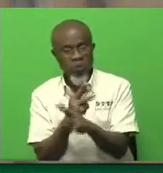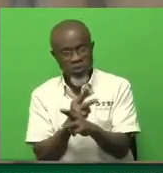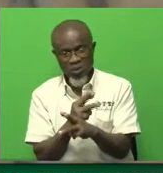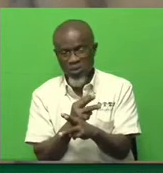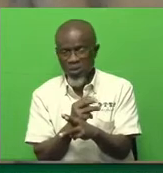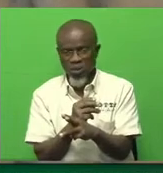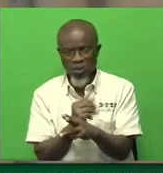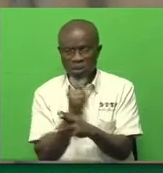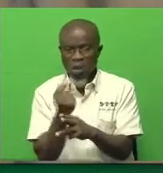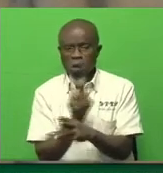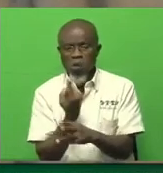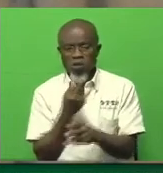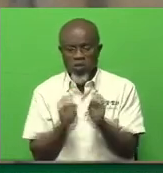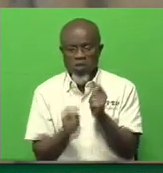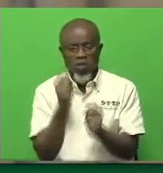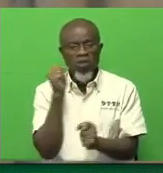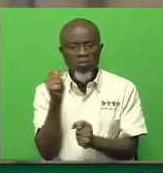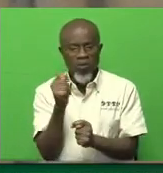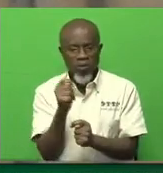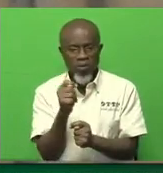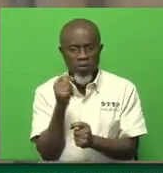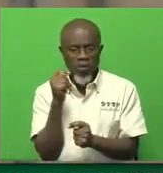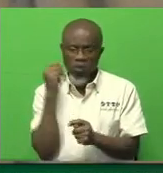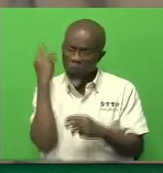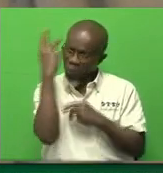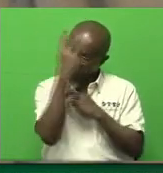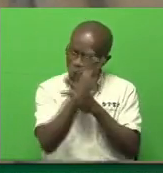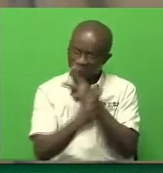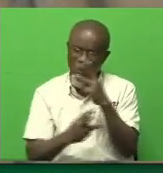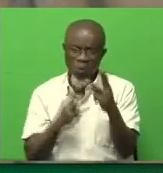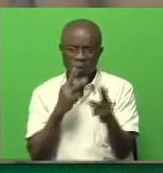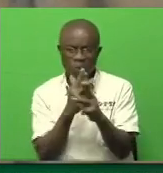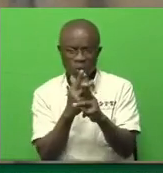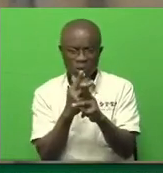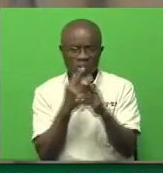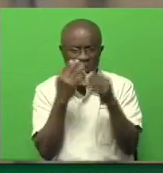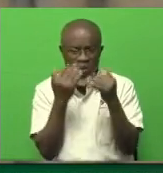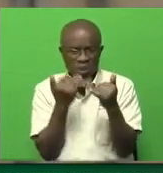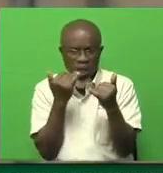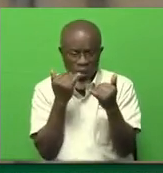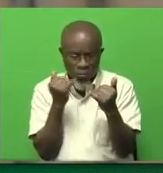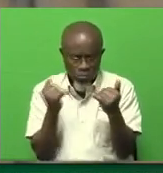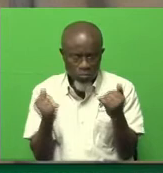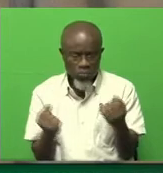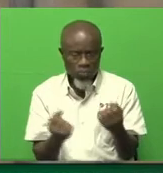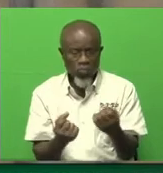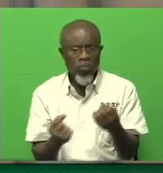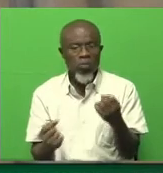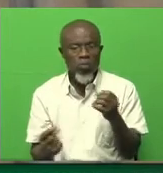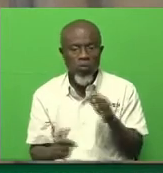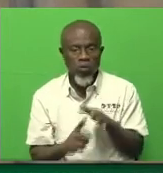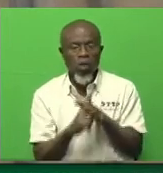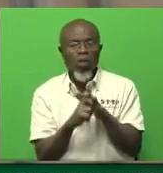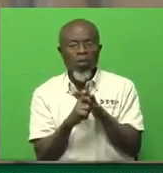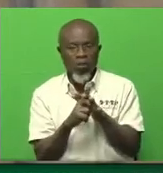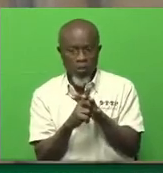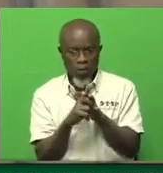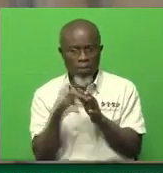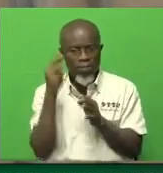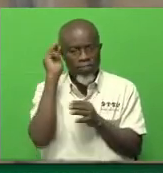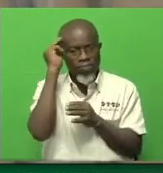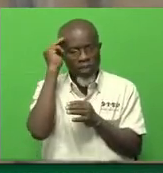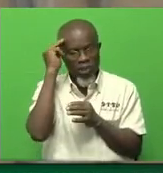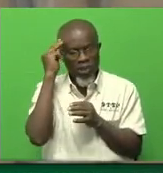the world is facing a mental health crisis the world Mental Health Report from paho